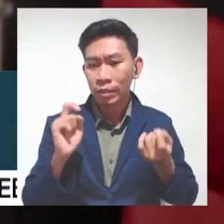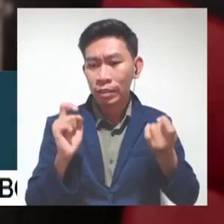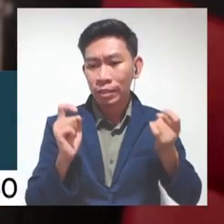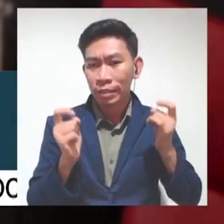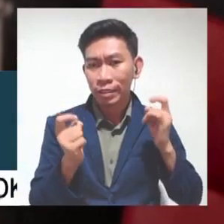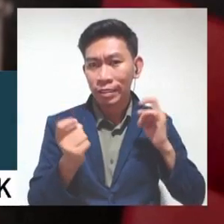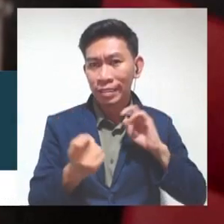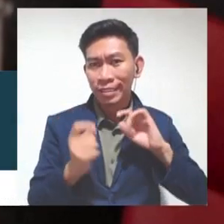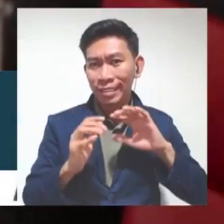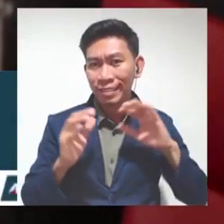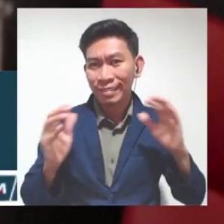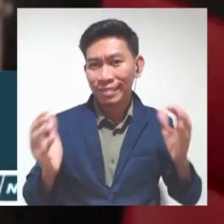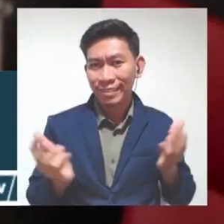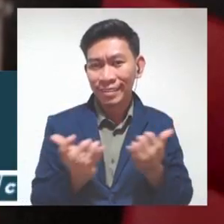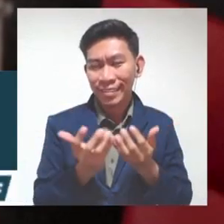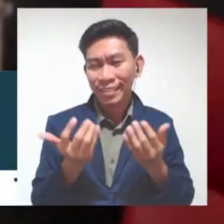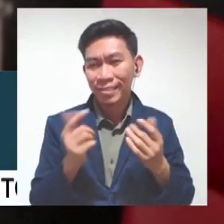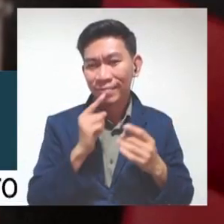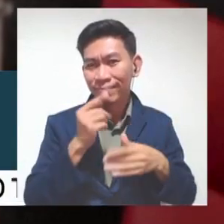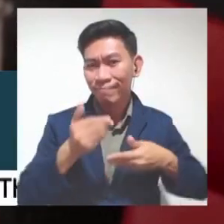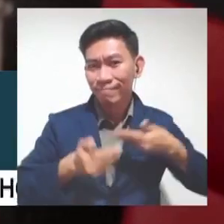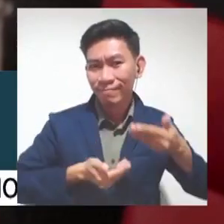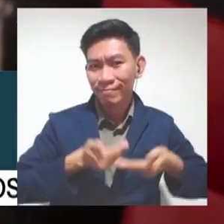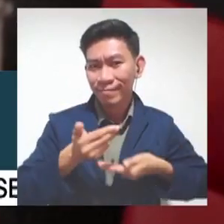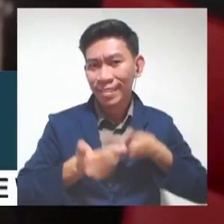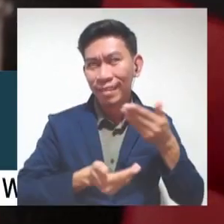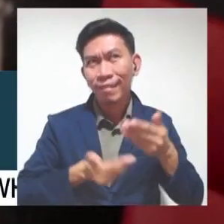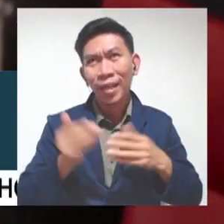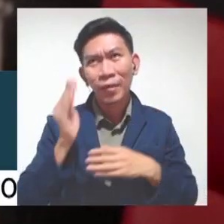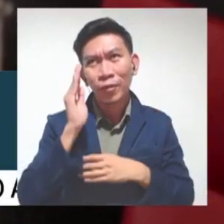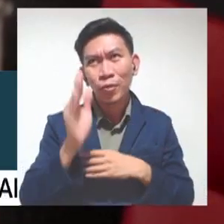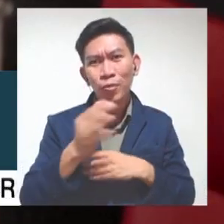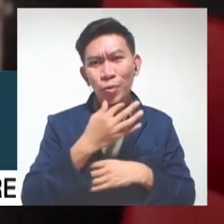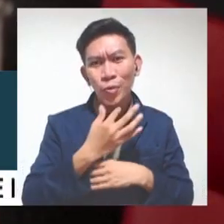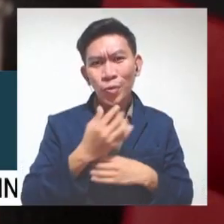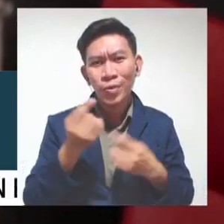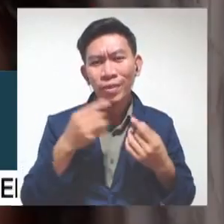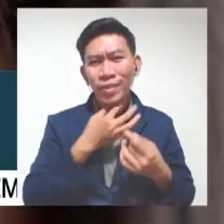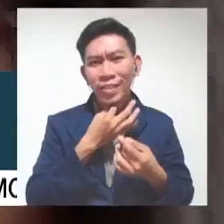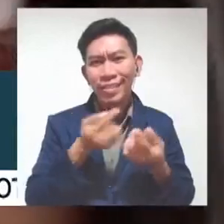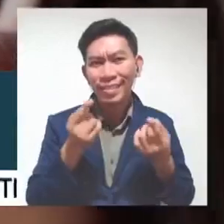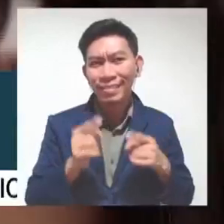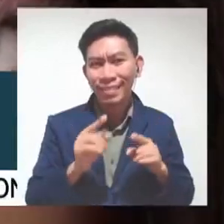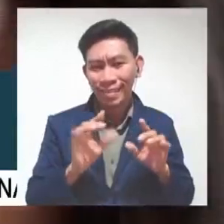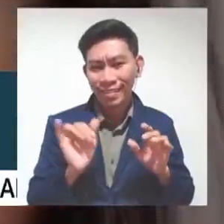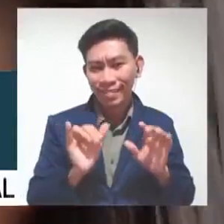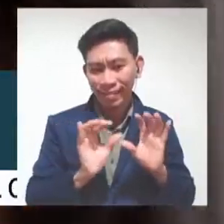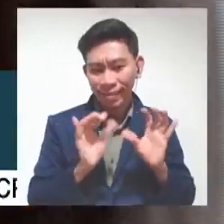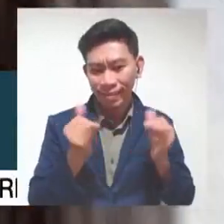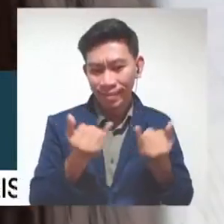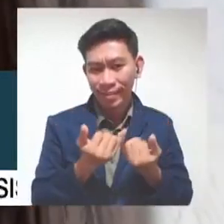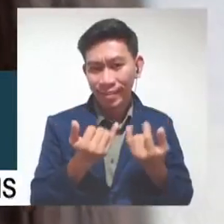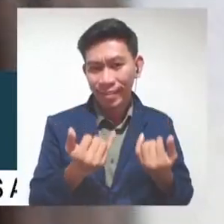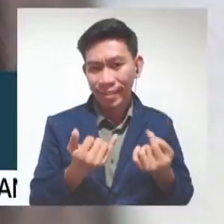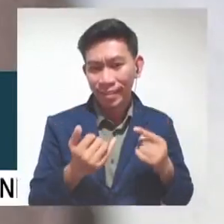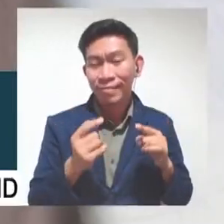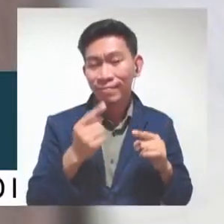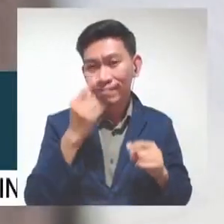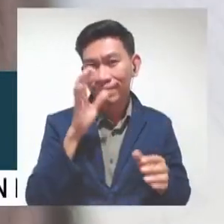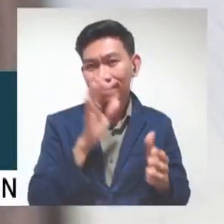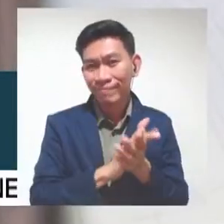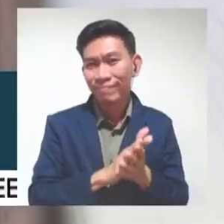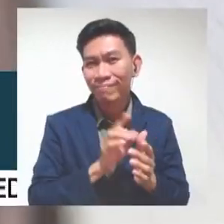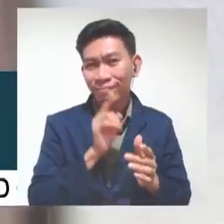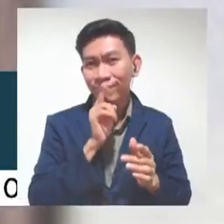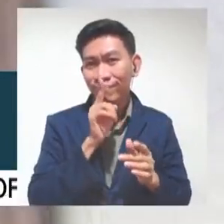quest what will be the future of the companies like ours. So we simply believe it's worth to